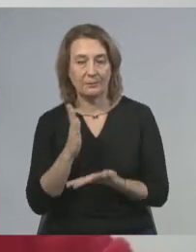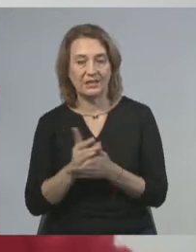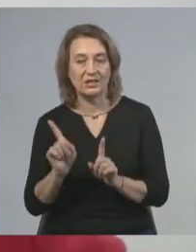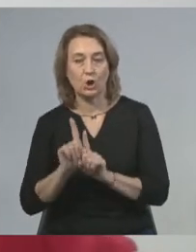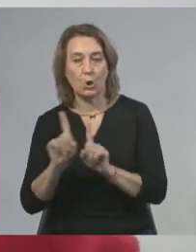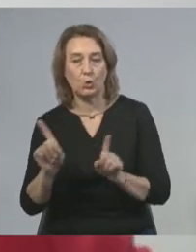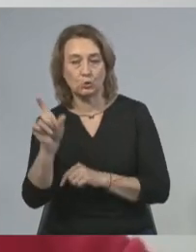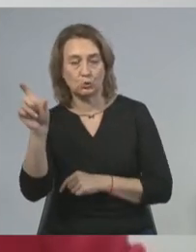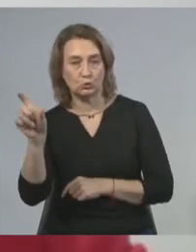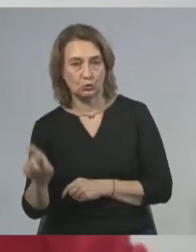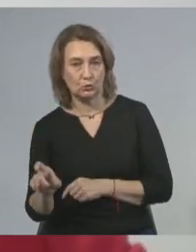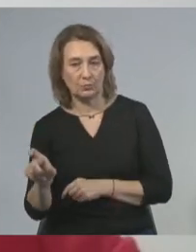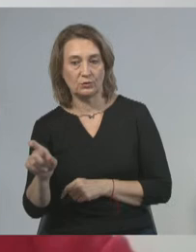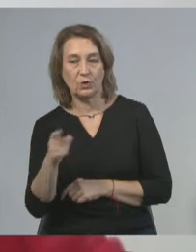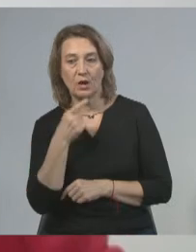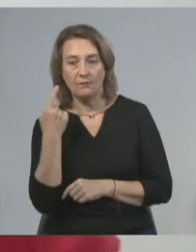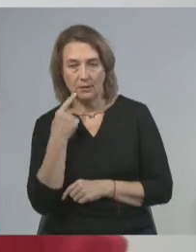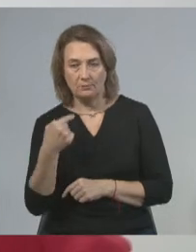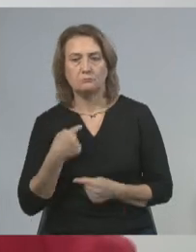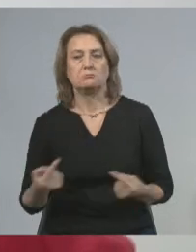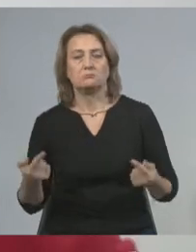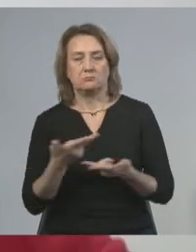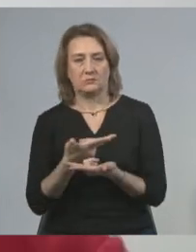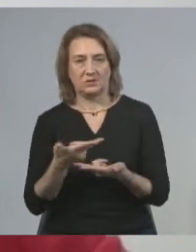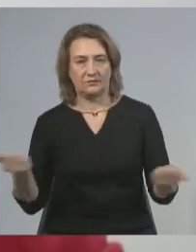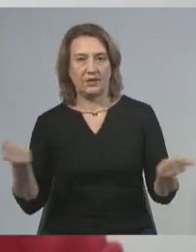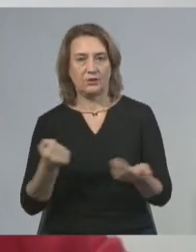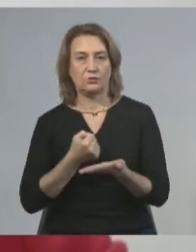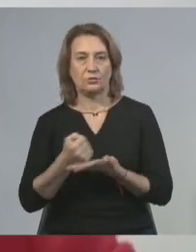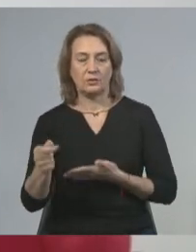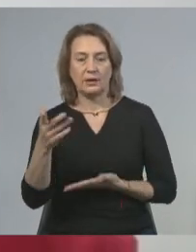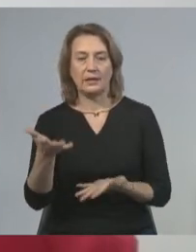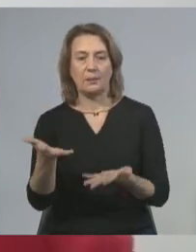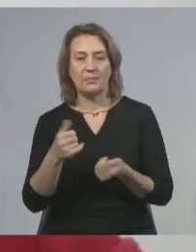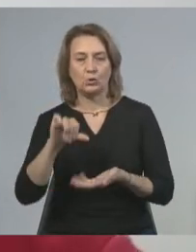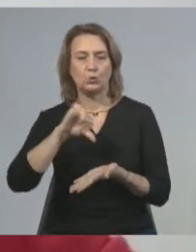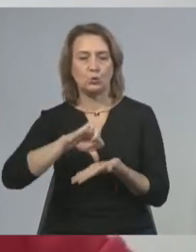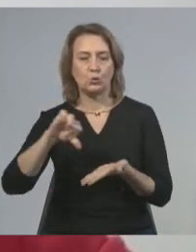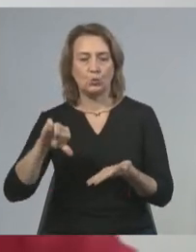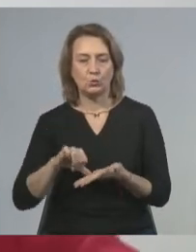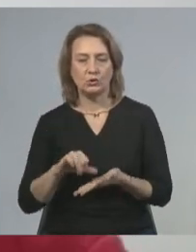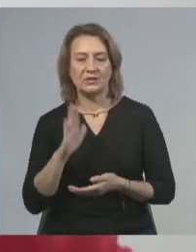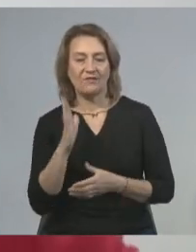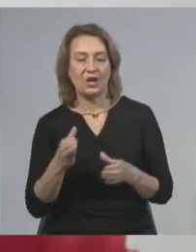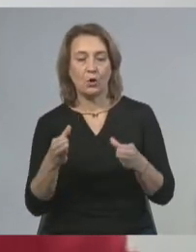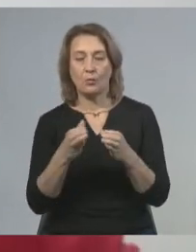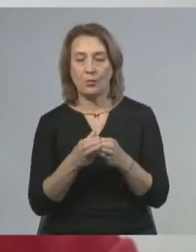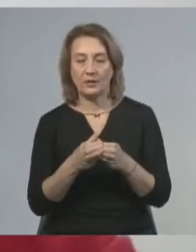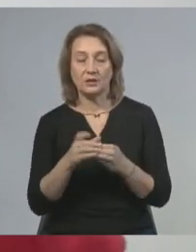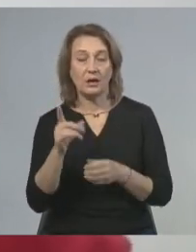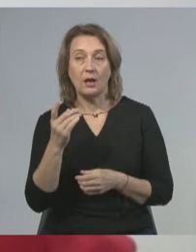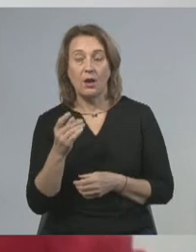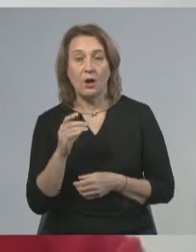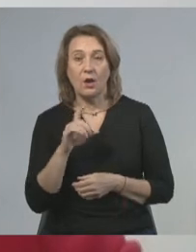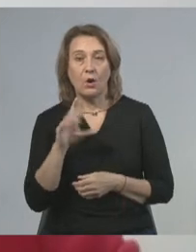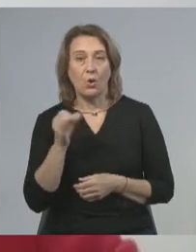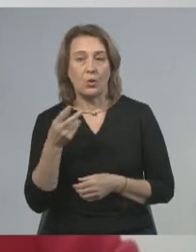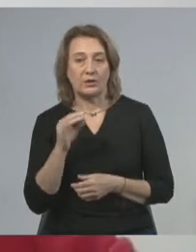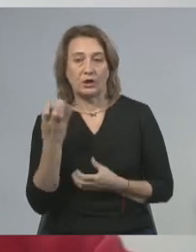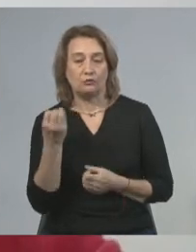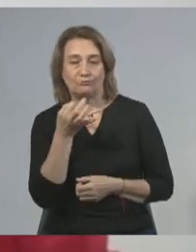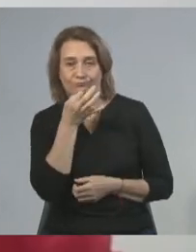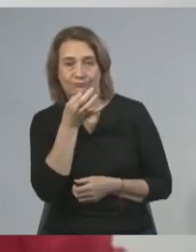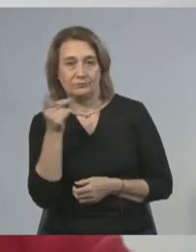because of the way people who said that they were candidates so they say that they are already taking part in the